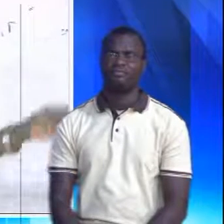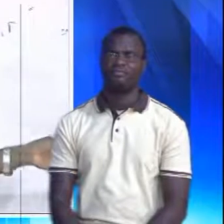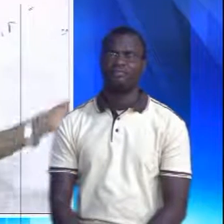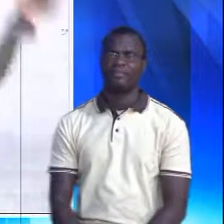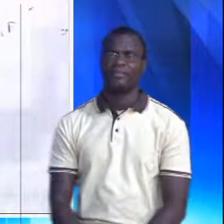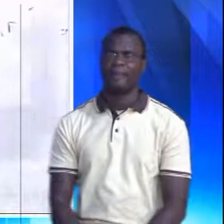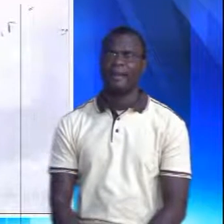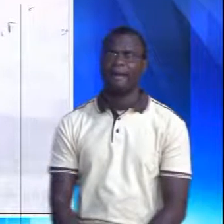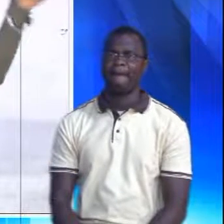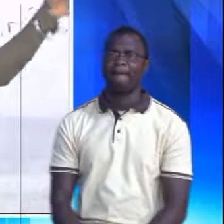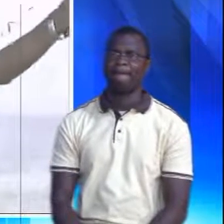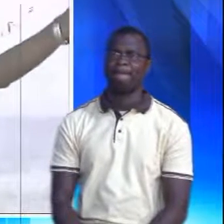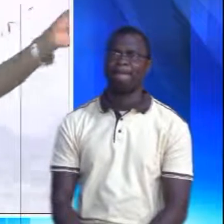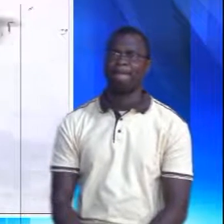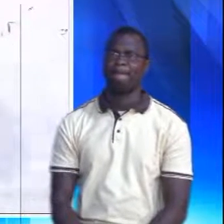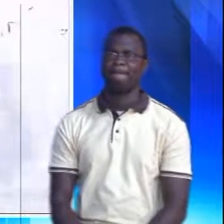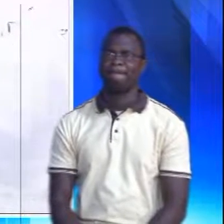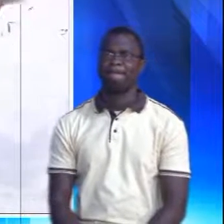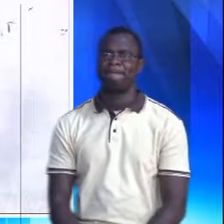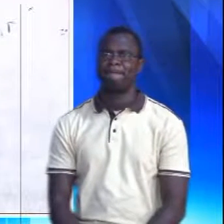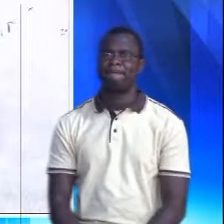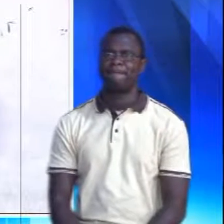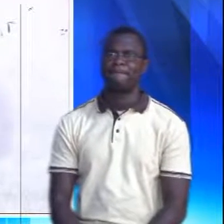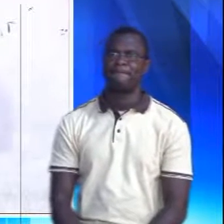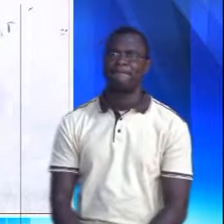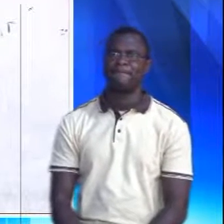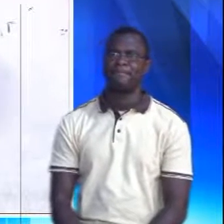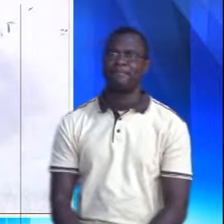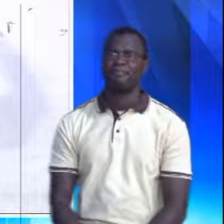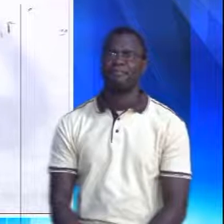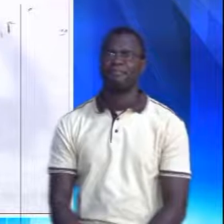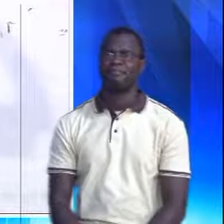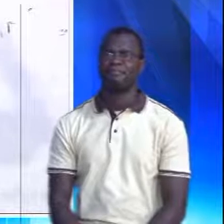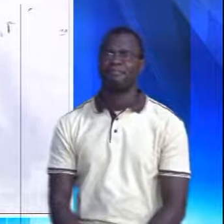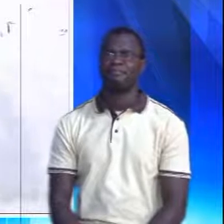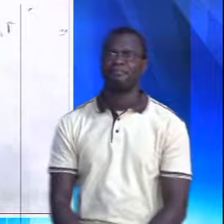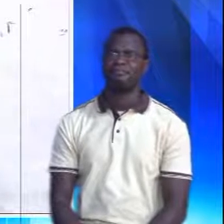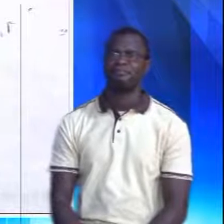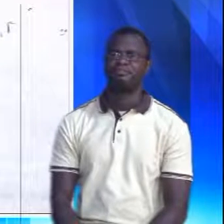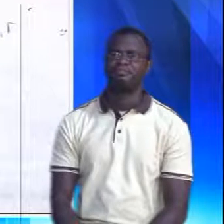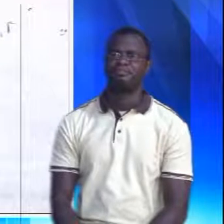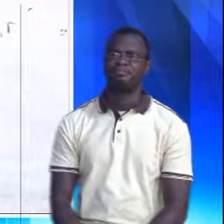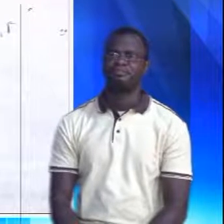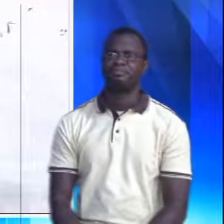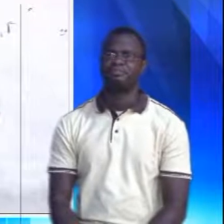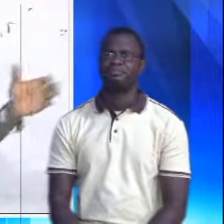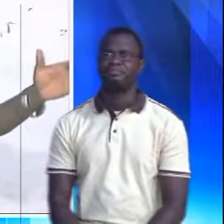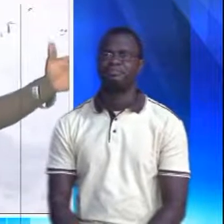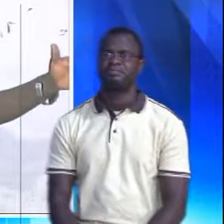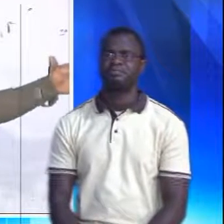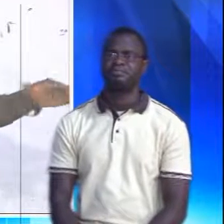example. That Badaria road, that Makra road that passed through the Nagiri College, down to the village. When government was